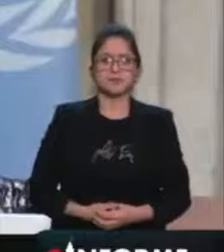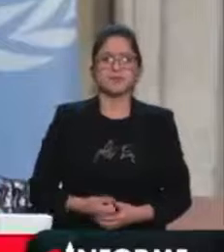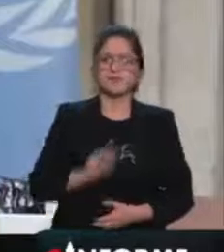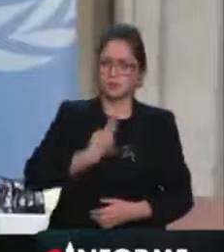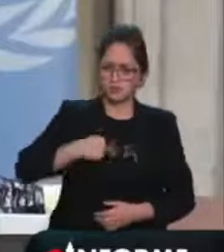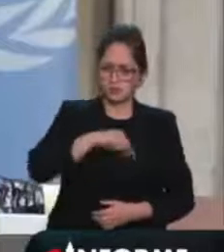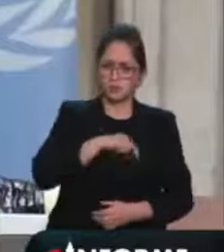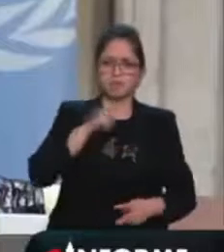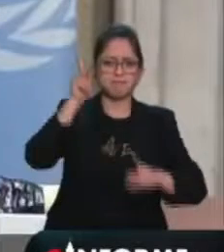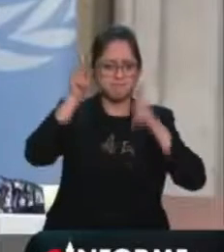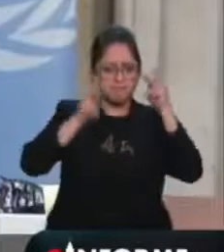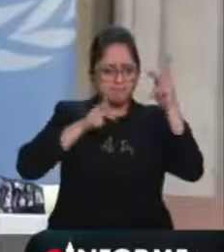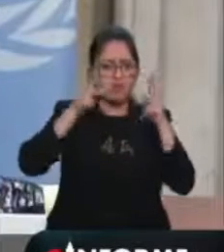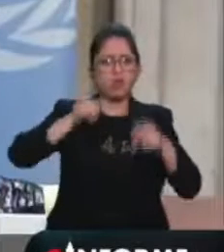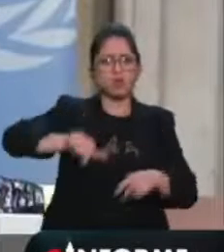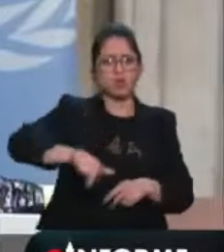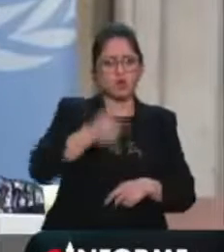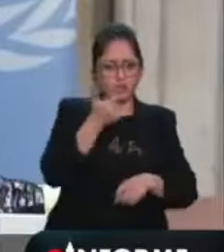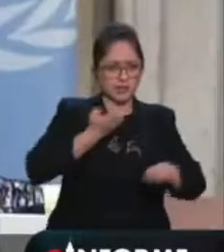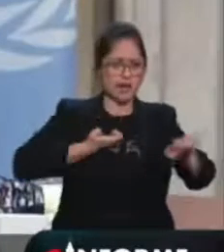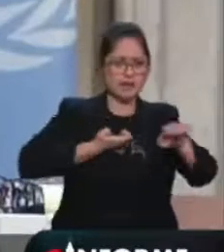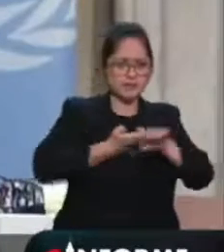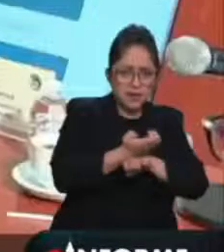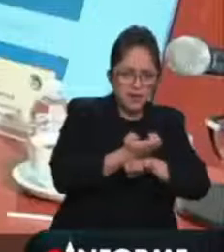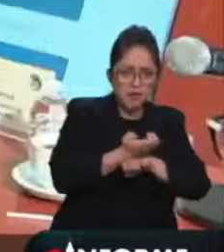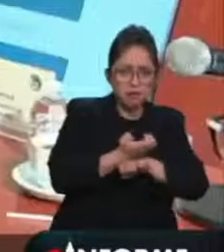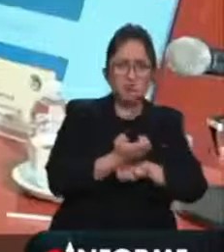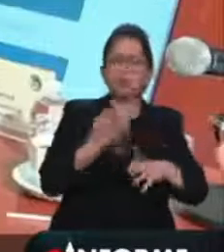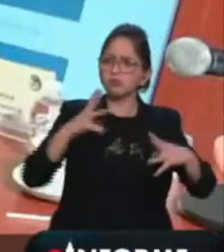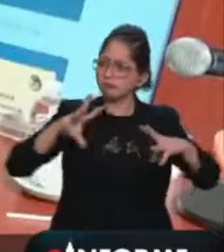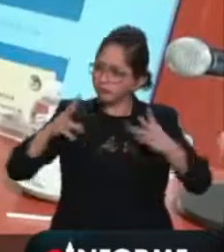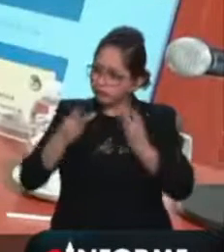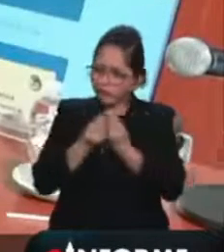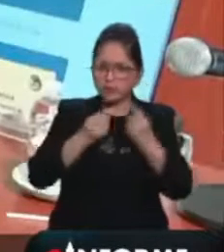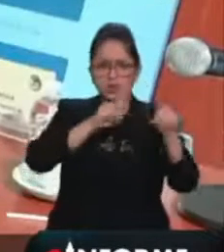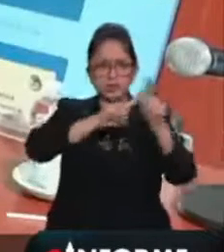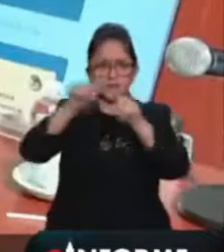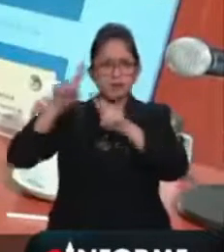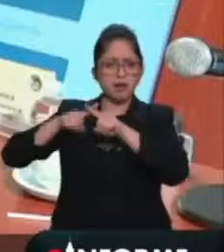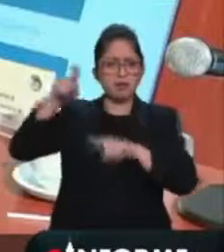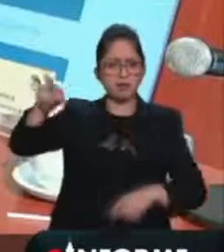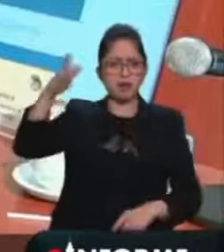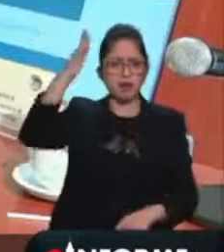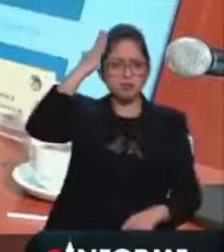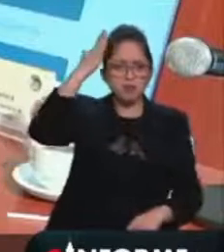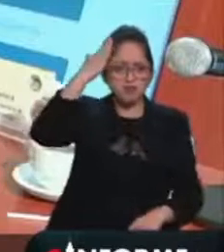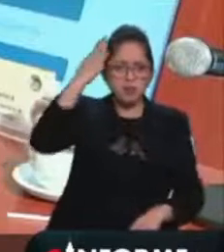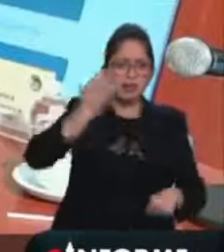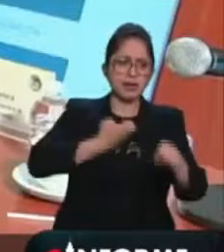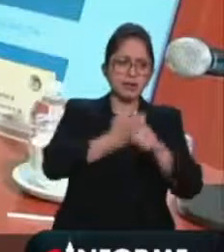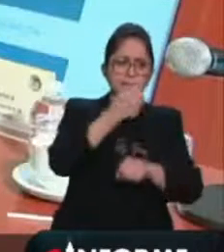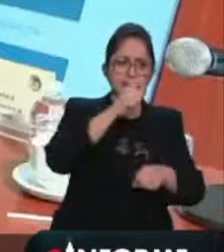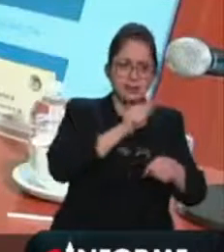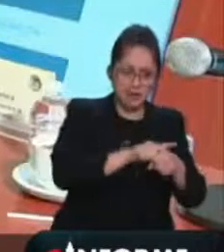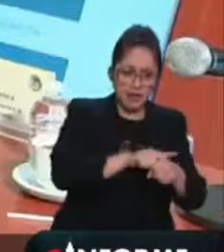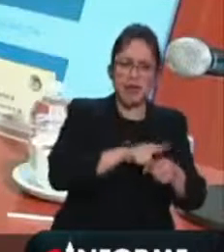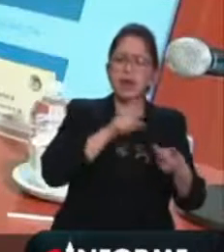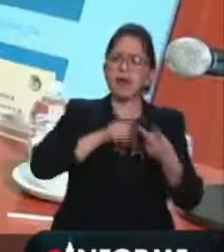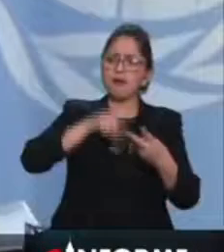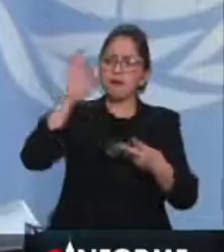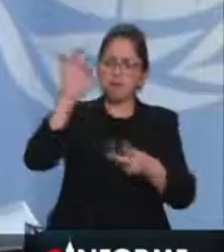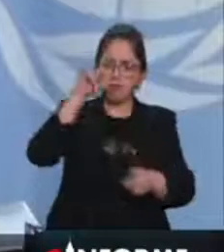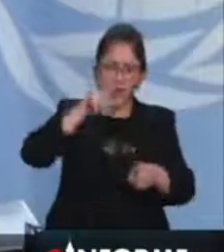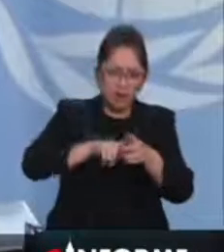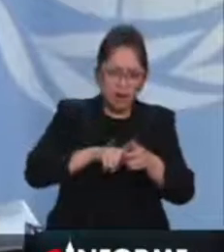Visitaremos 12 estados, nos encontraremos con todas las autoridades a nivel estatal, en el ámbito